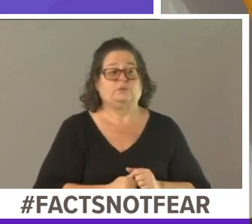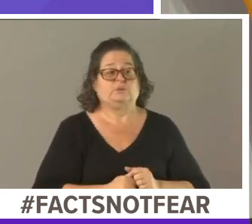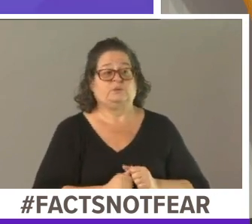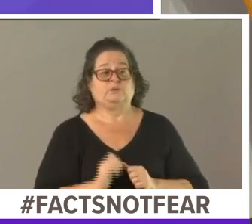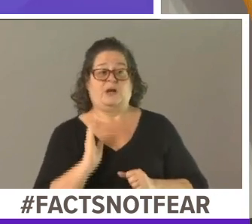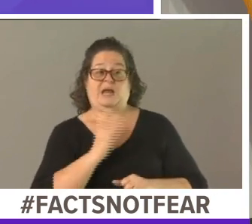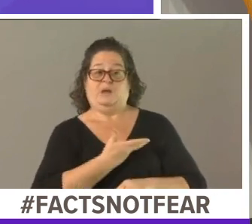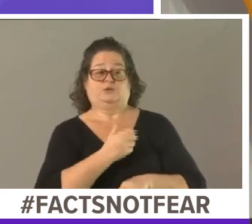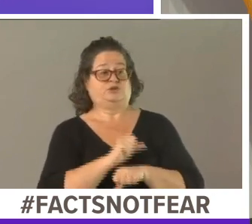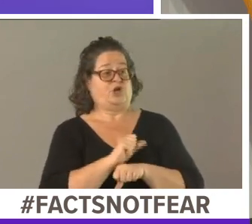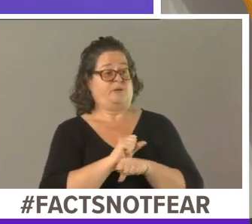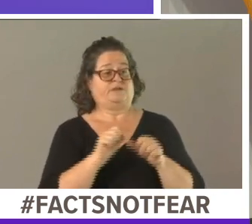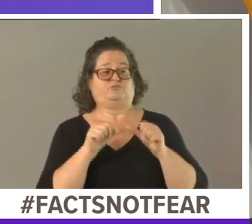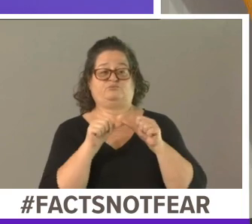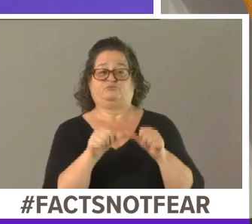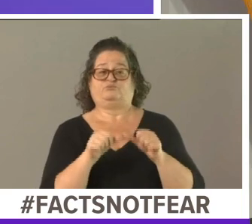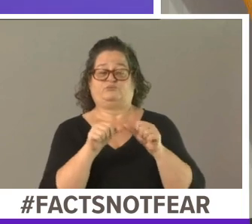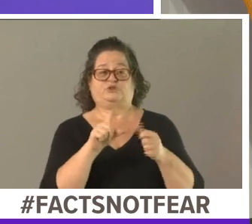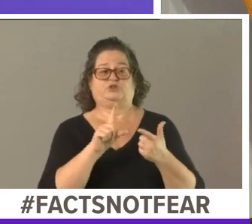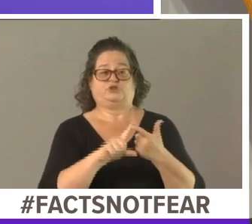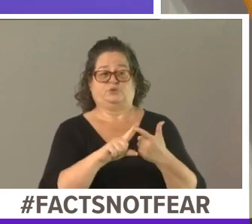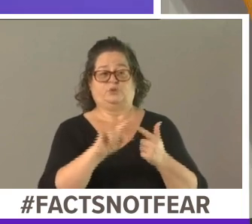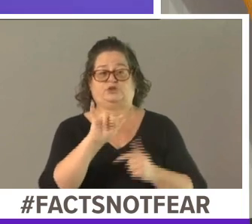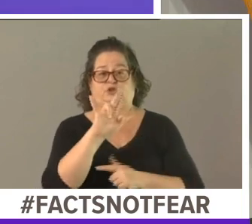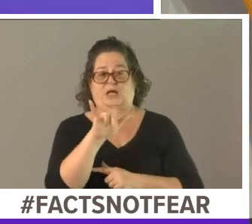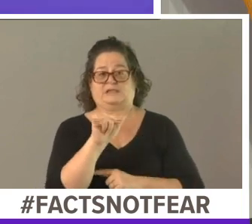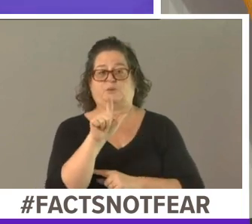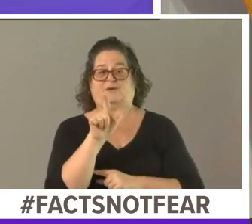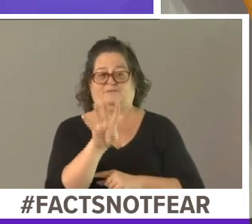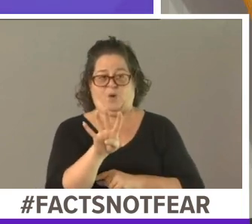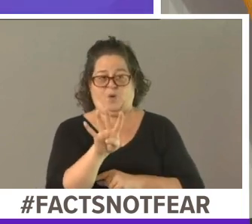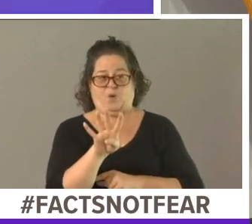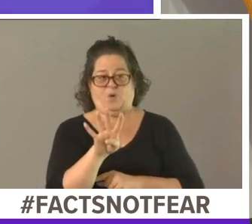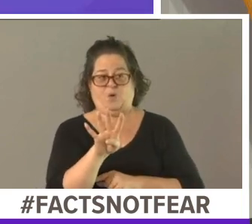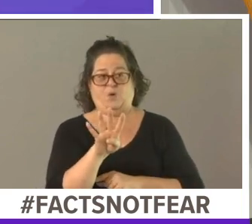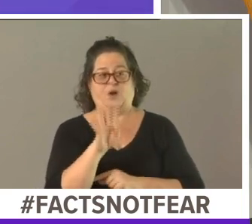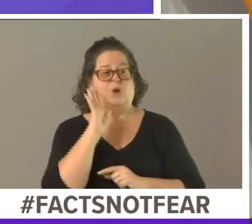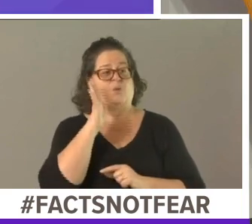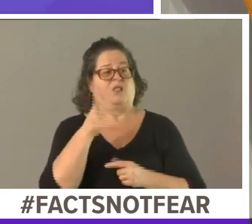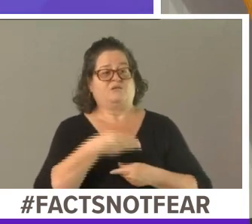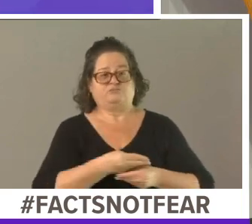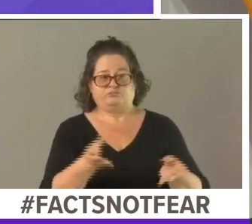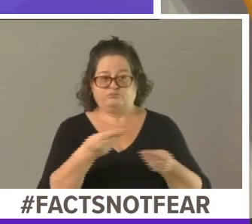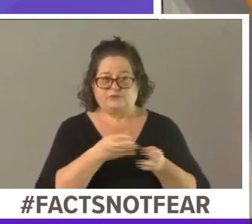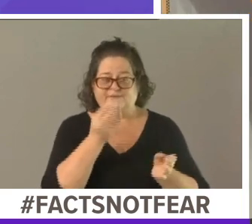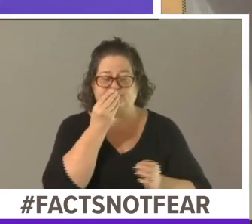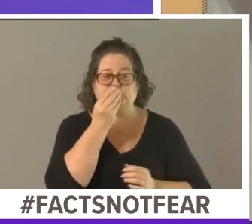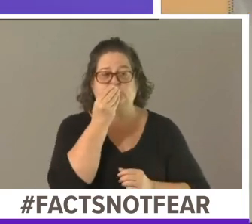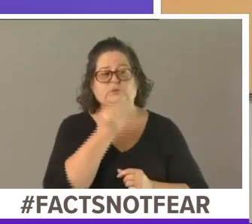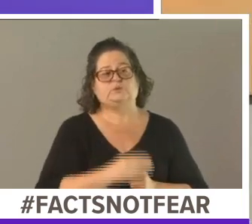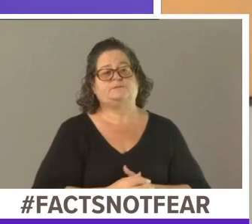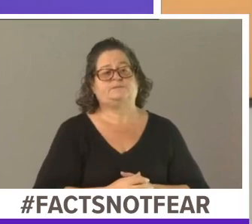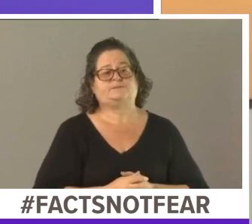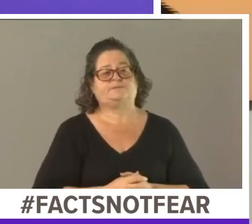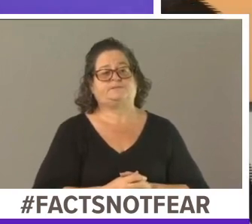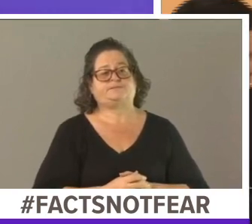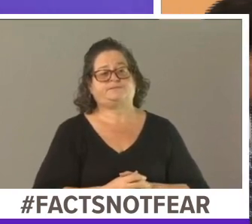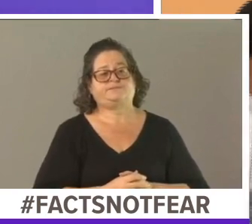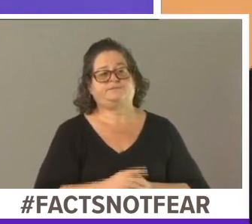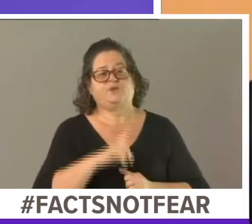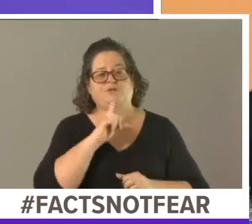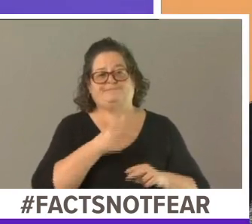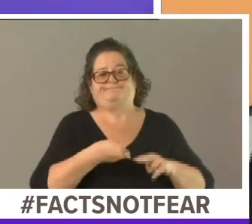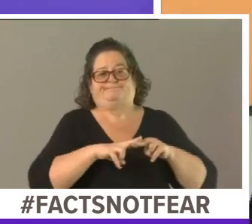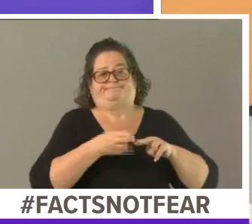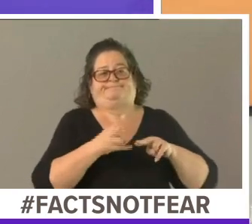the food distribution missions we've been running out of state to help the increased demand. Thank you very much, and thanks for the good work of the